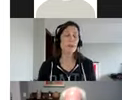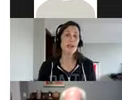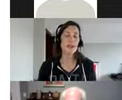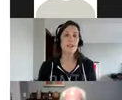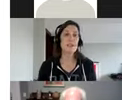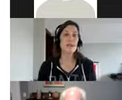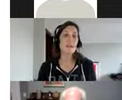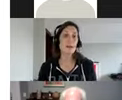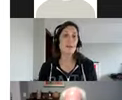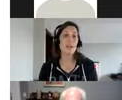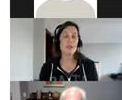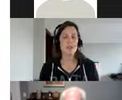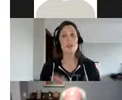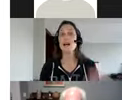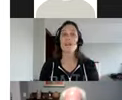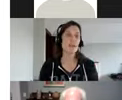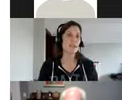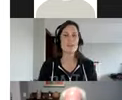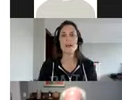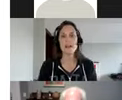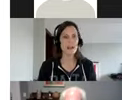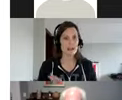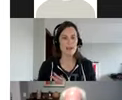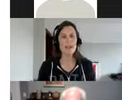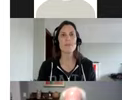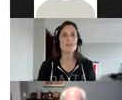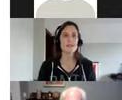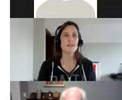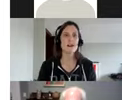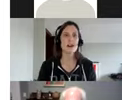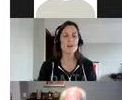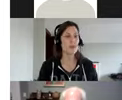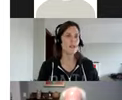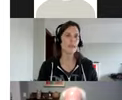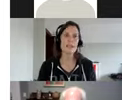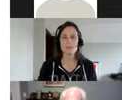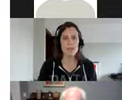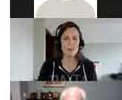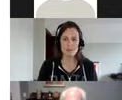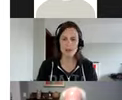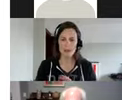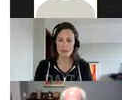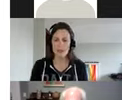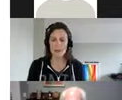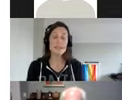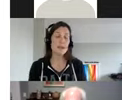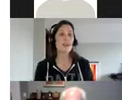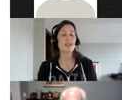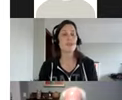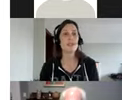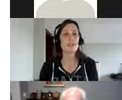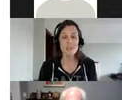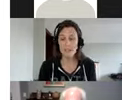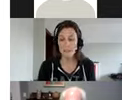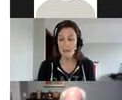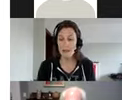Web Mercator as the base map that we use. And there are a lot of reasons behind that. And I am happy to talk about those. I've written some papers about it. It's an area that's